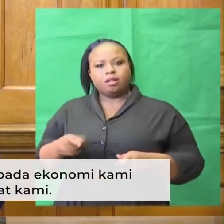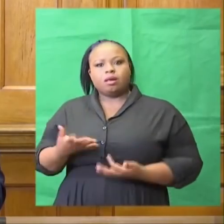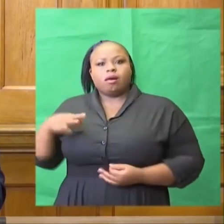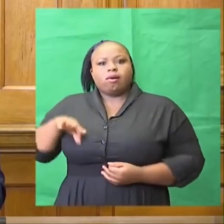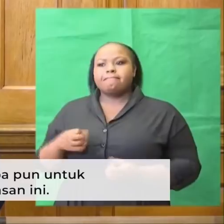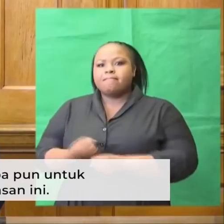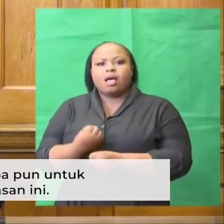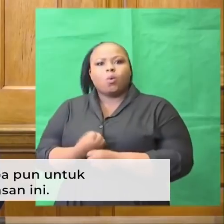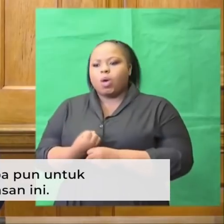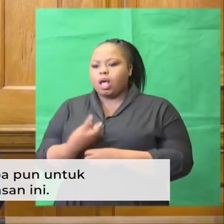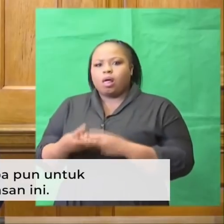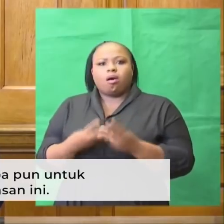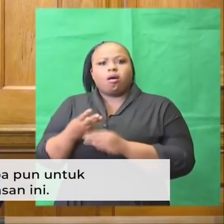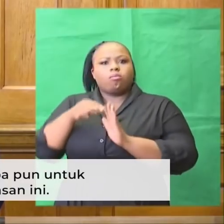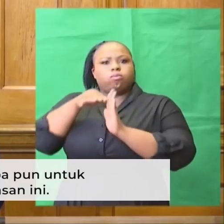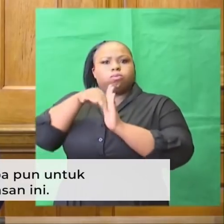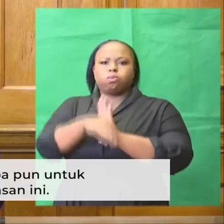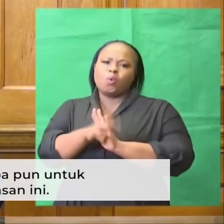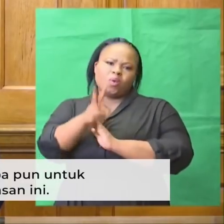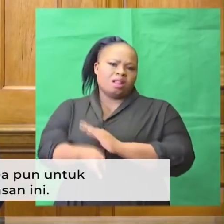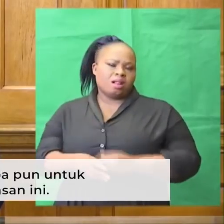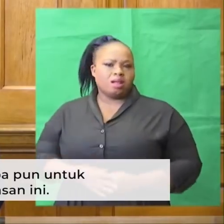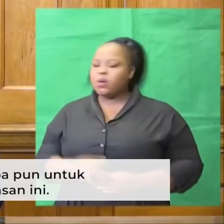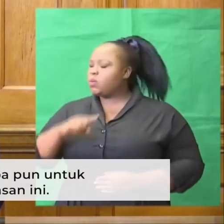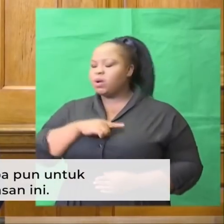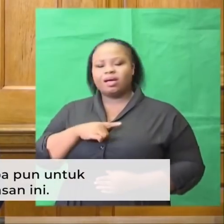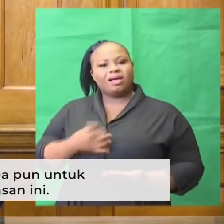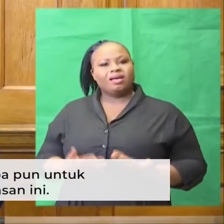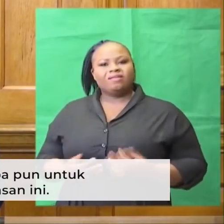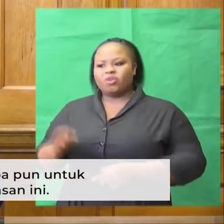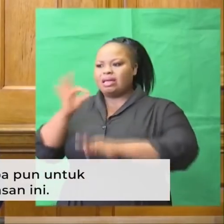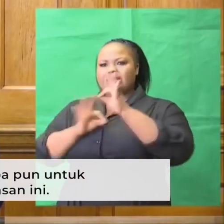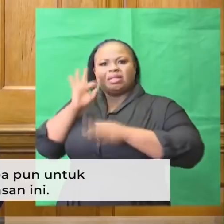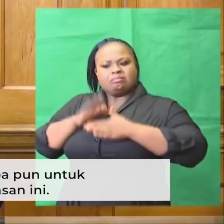people. There is no scientific